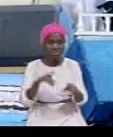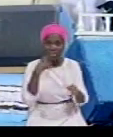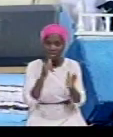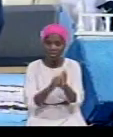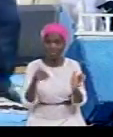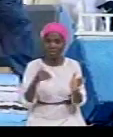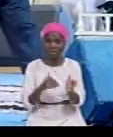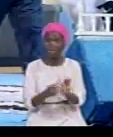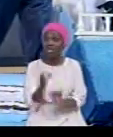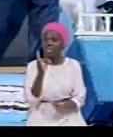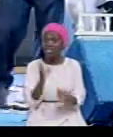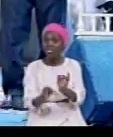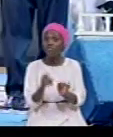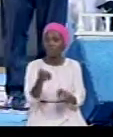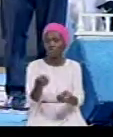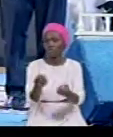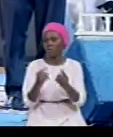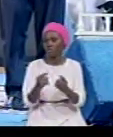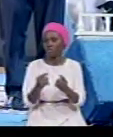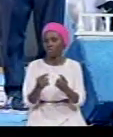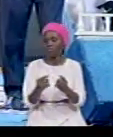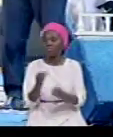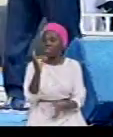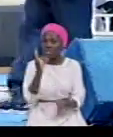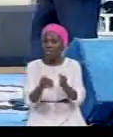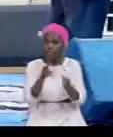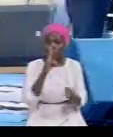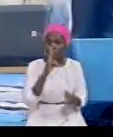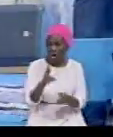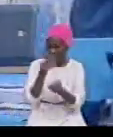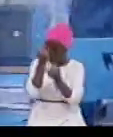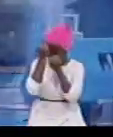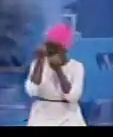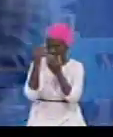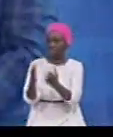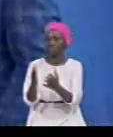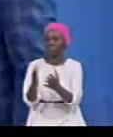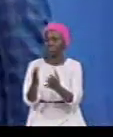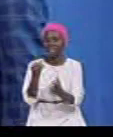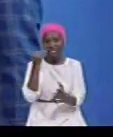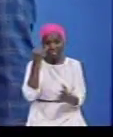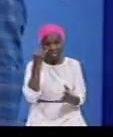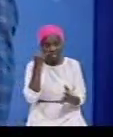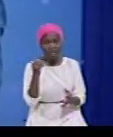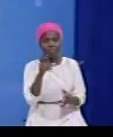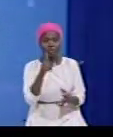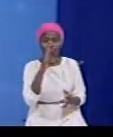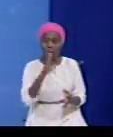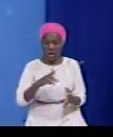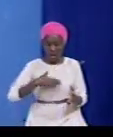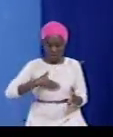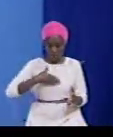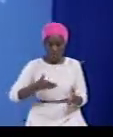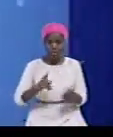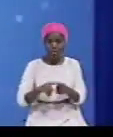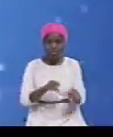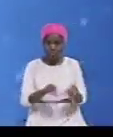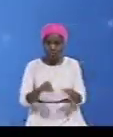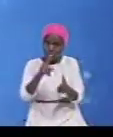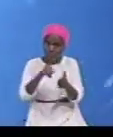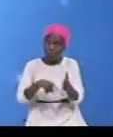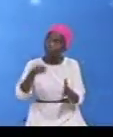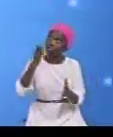come, if you're obedient, if you are willing and you do what the Lord has said,